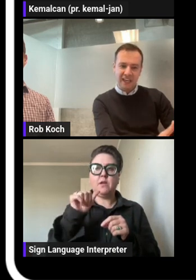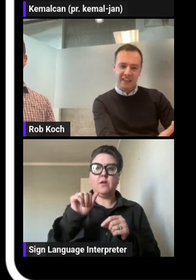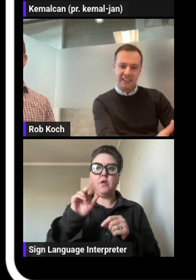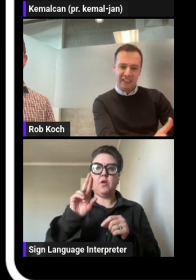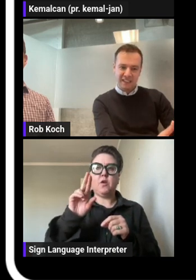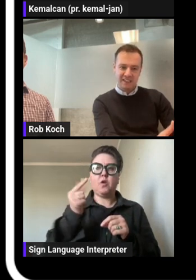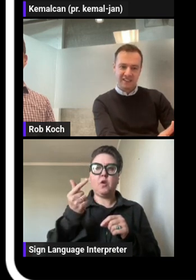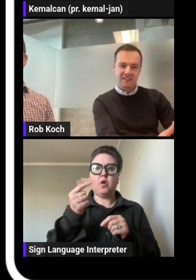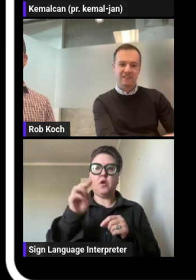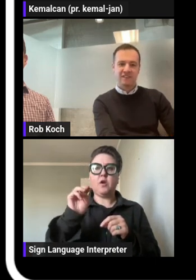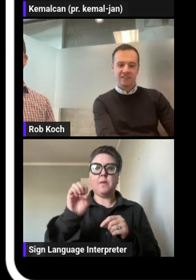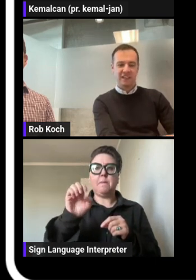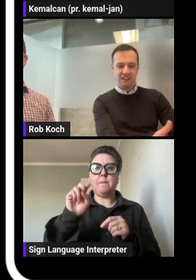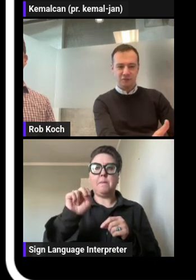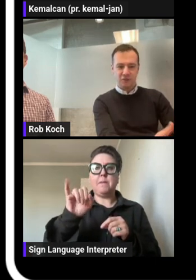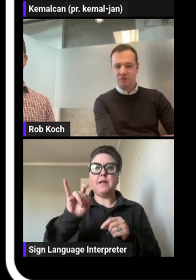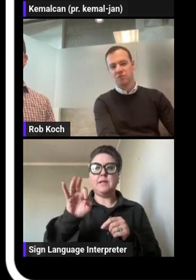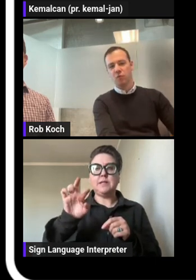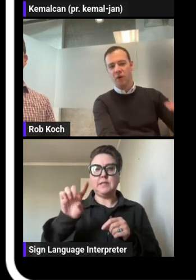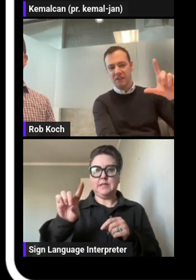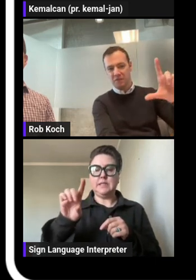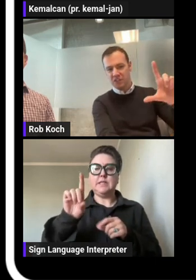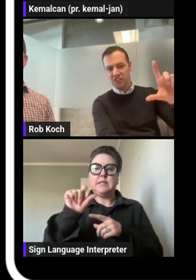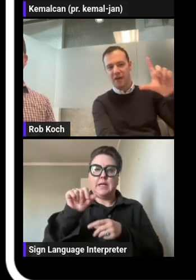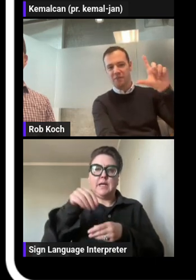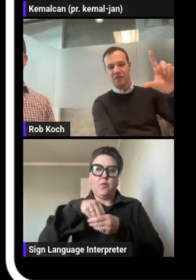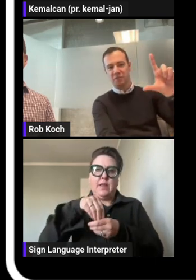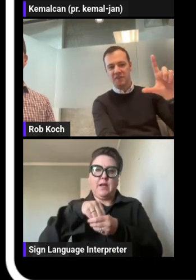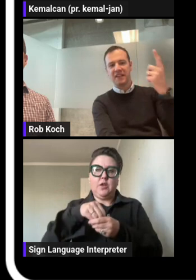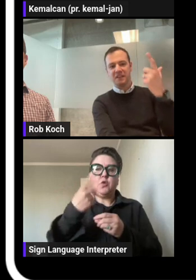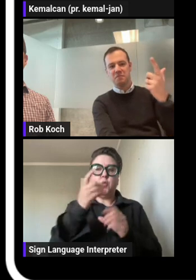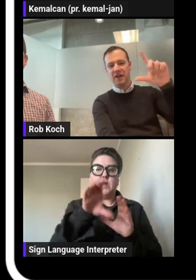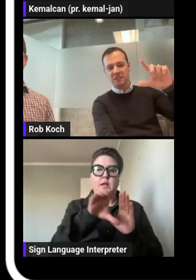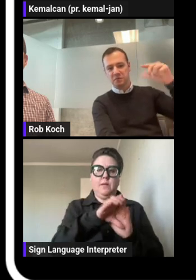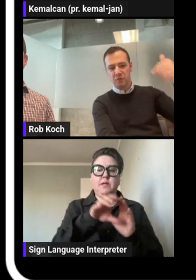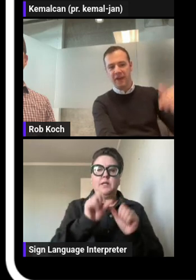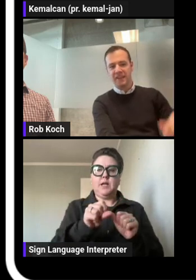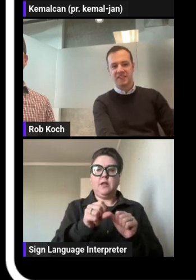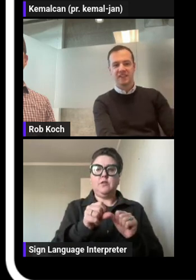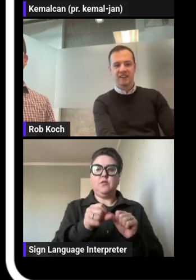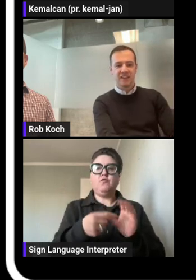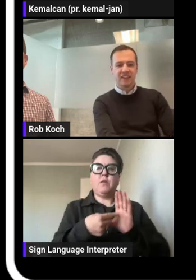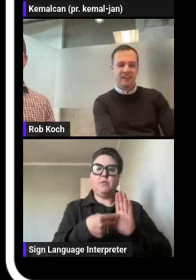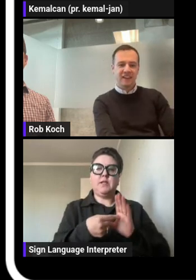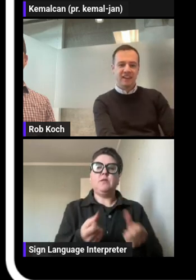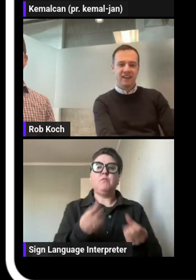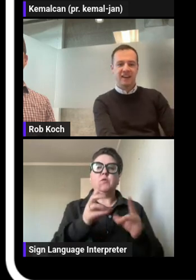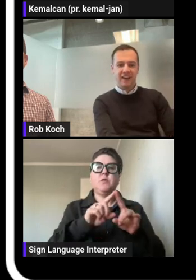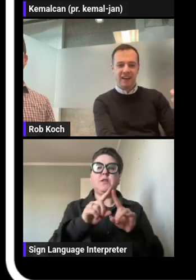augmented data in it. In other words, one image can be represented in multiple ways,